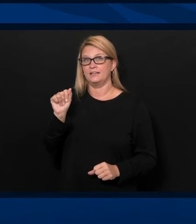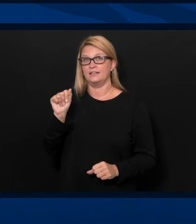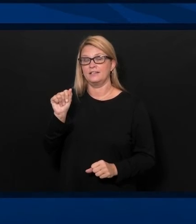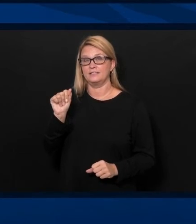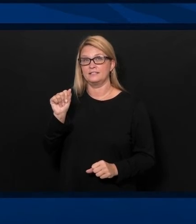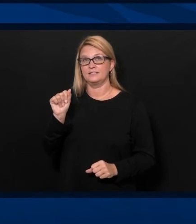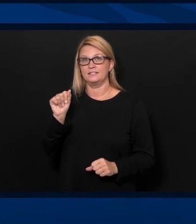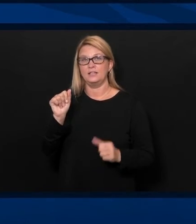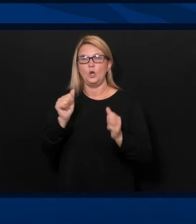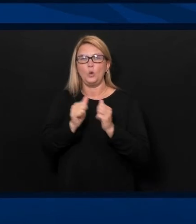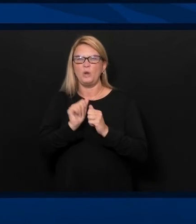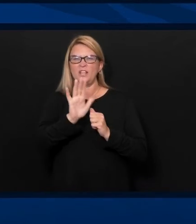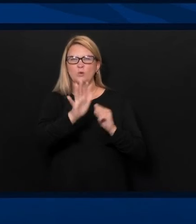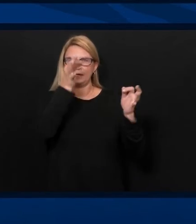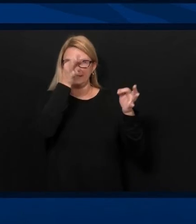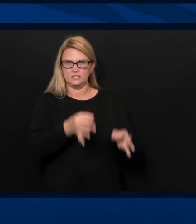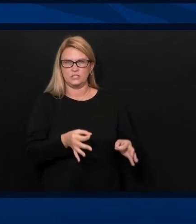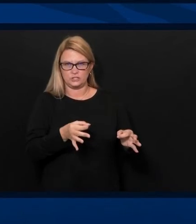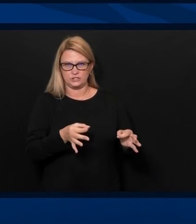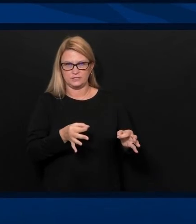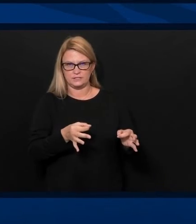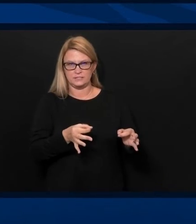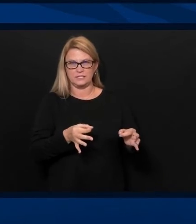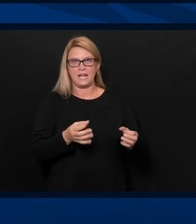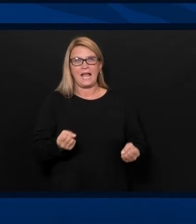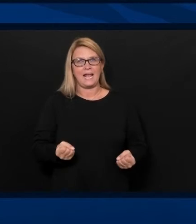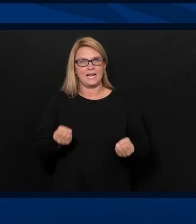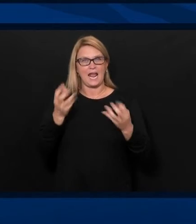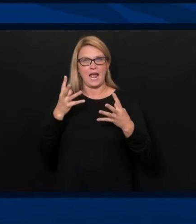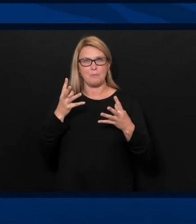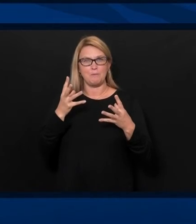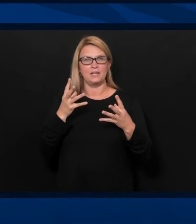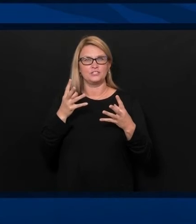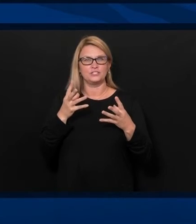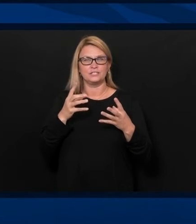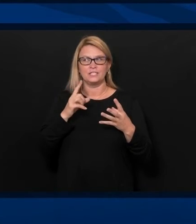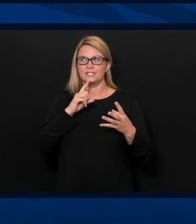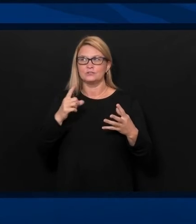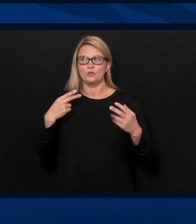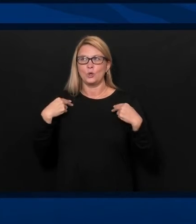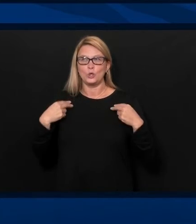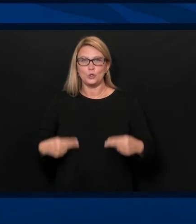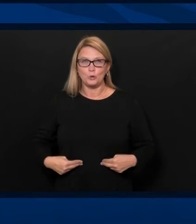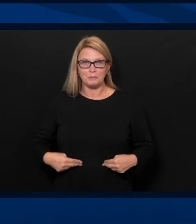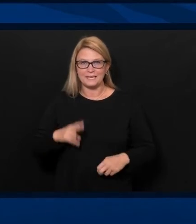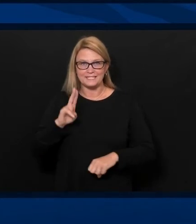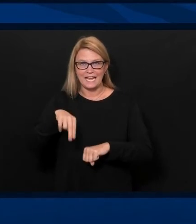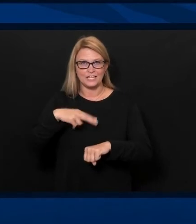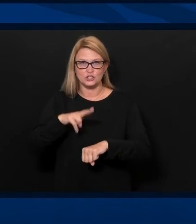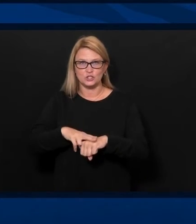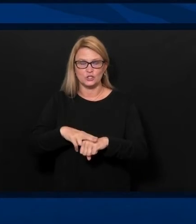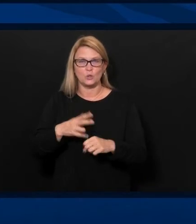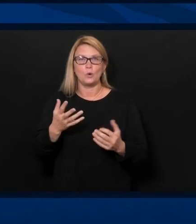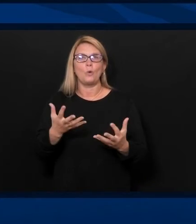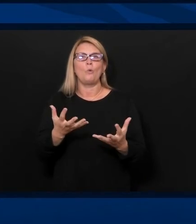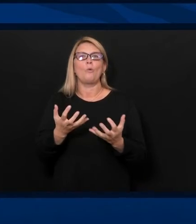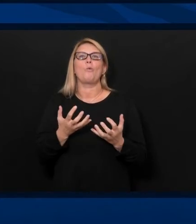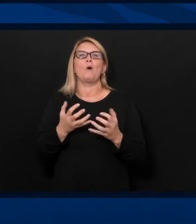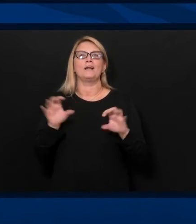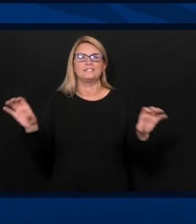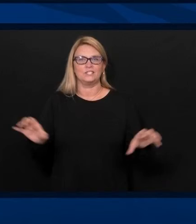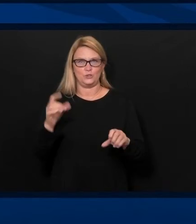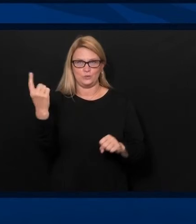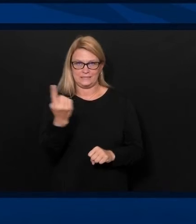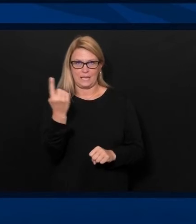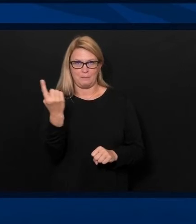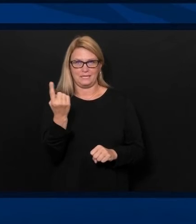your decisions? And how much of it is basic human nature to want to do something, to do